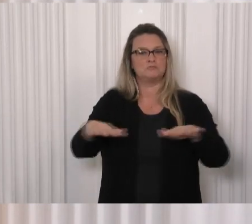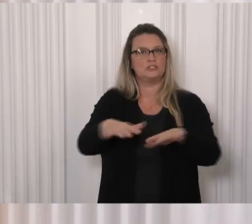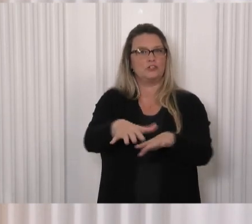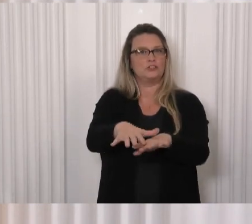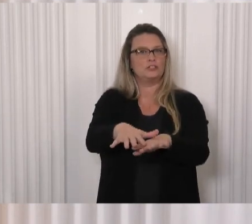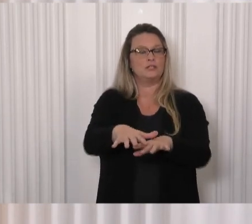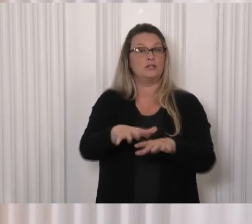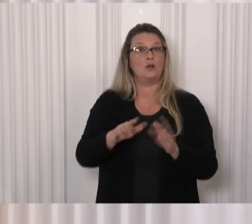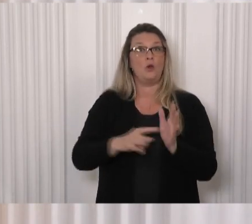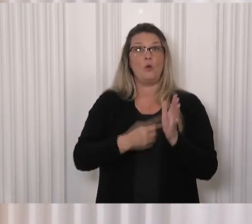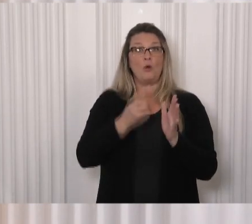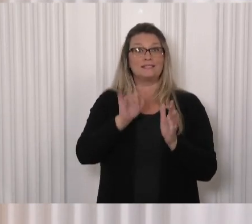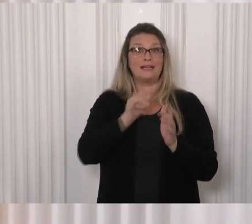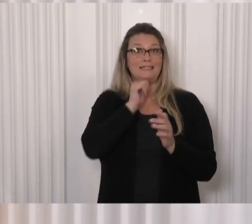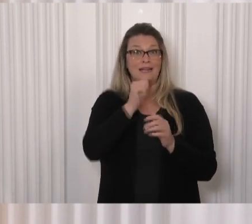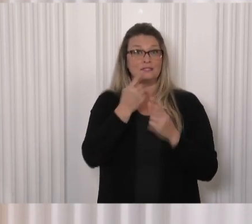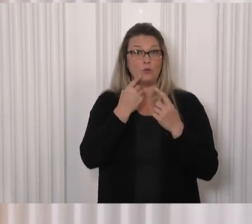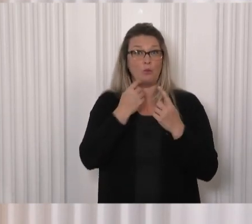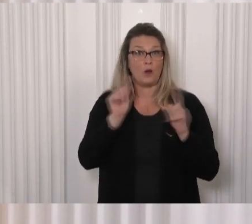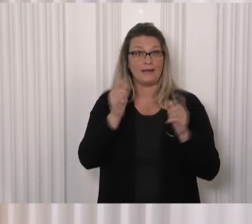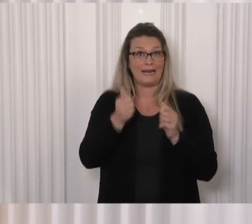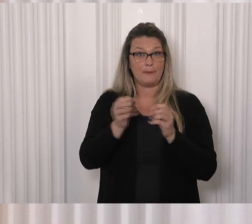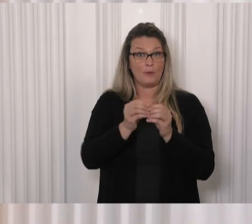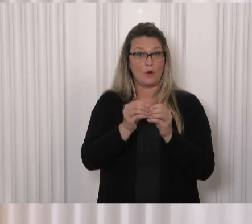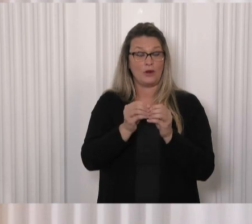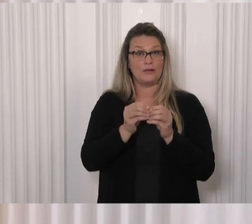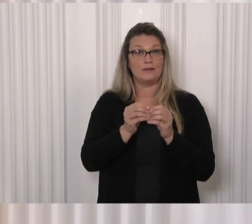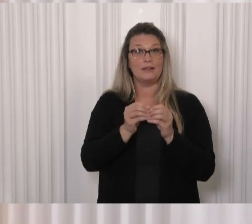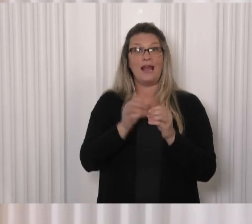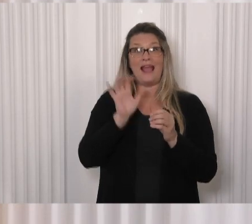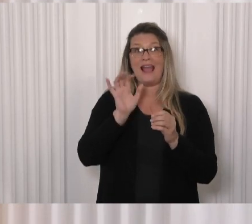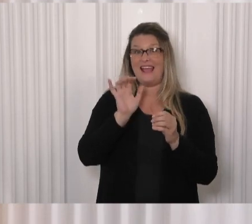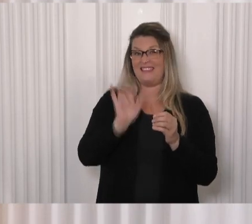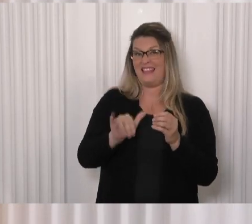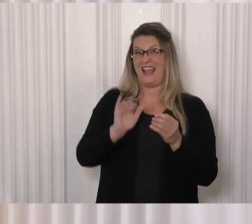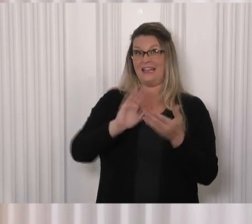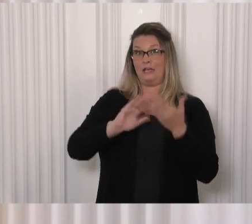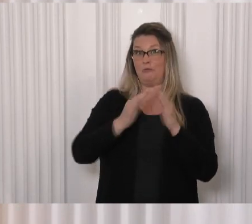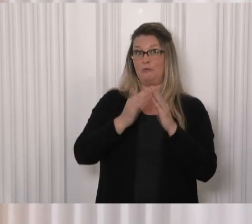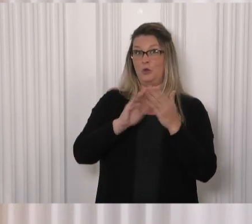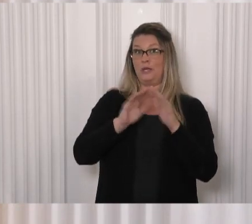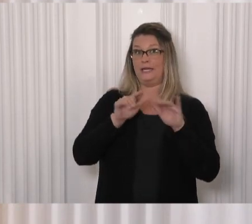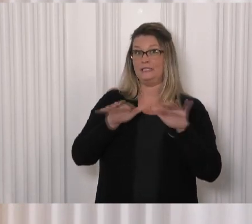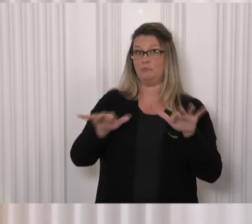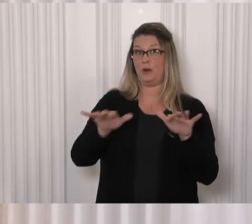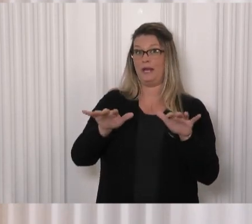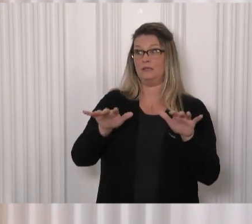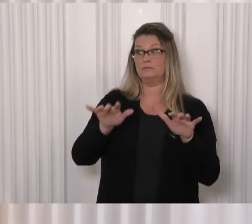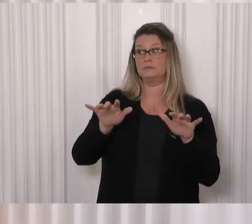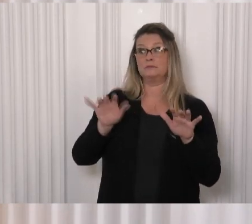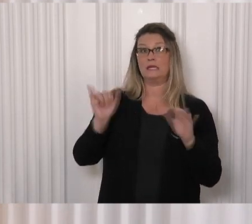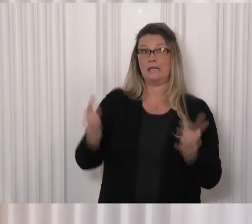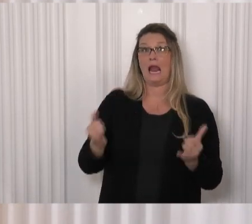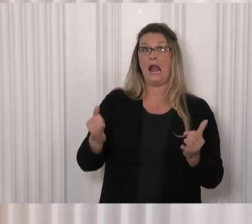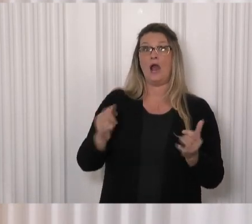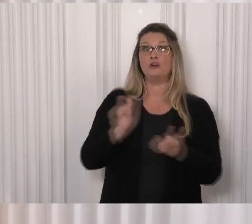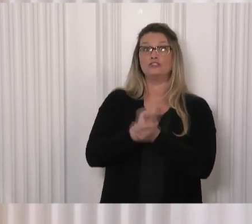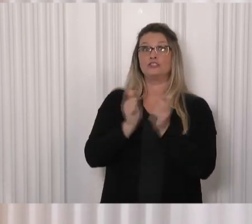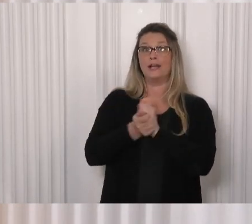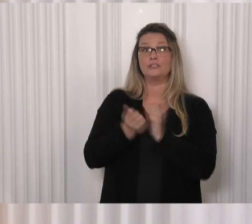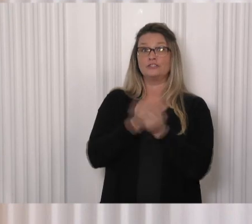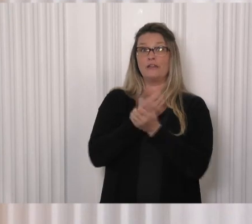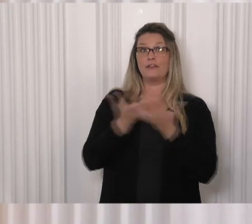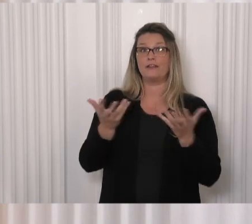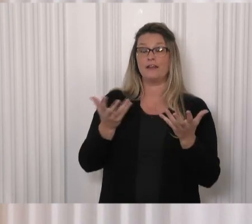work anymore, and that to me is what the community spread indicated, that once that doesn't work anymore, talking with